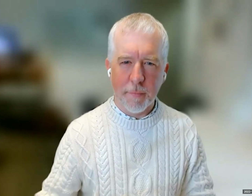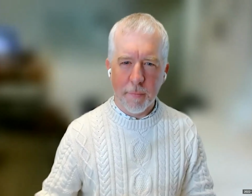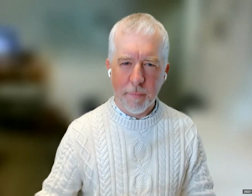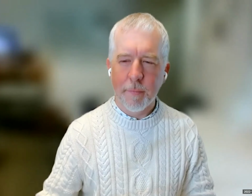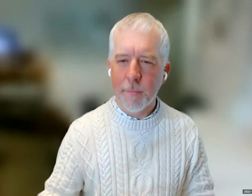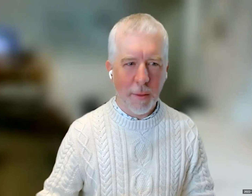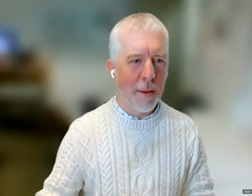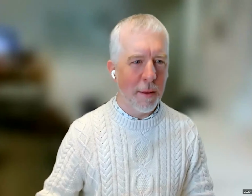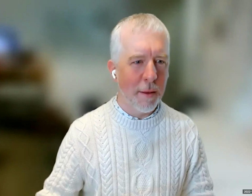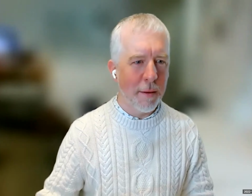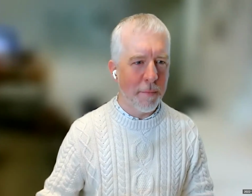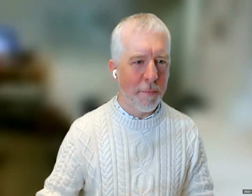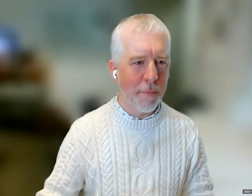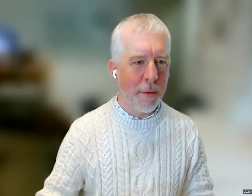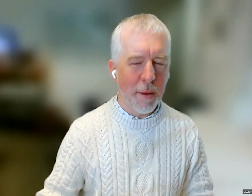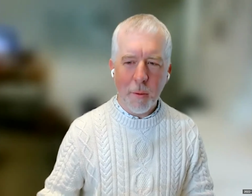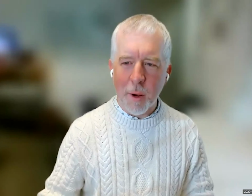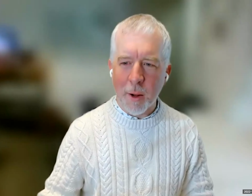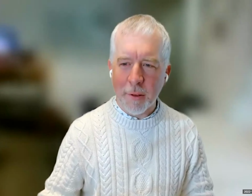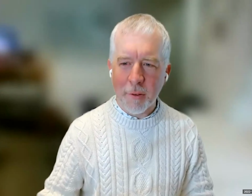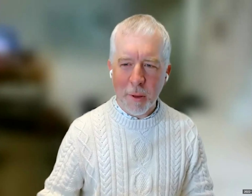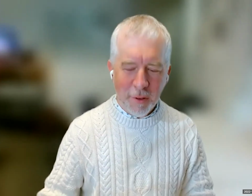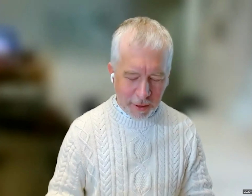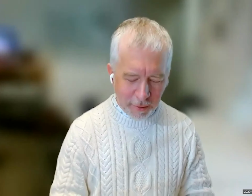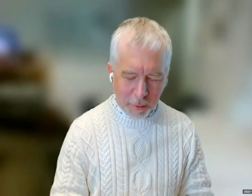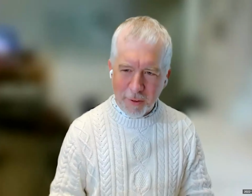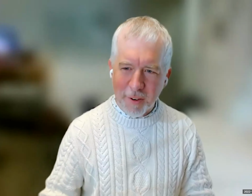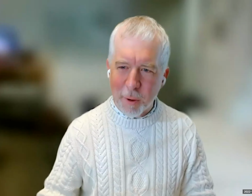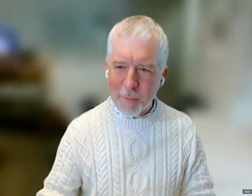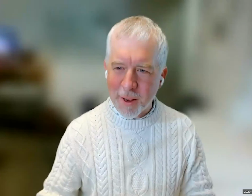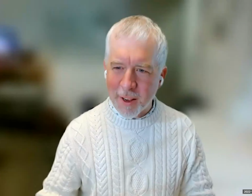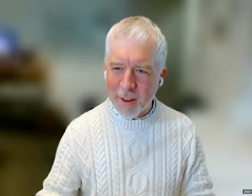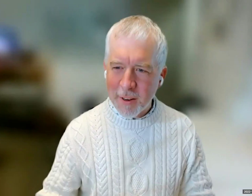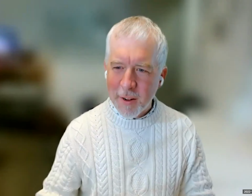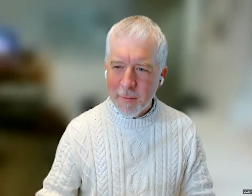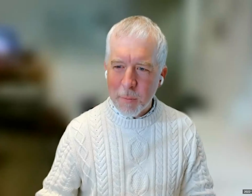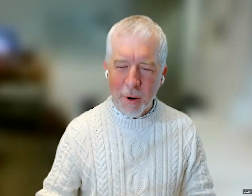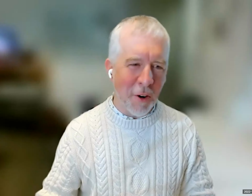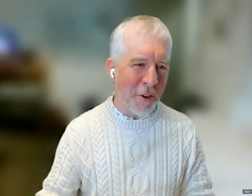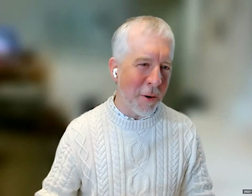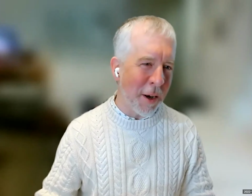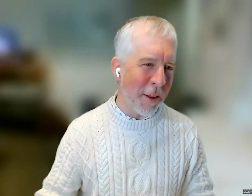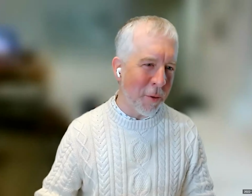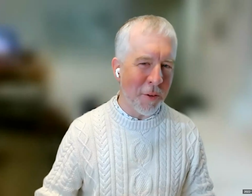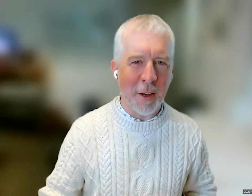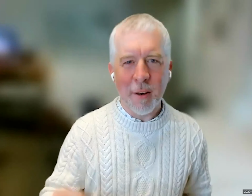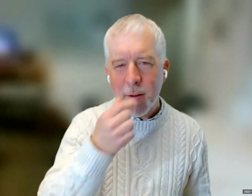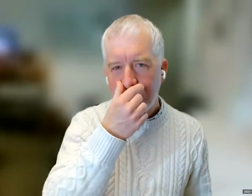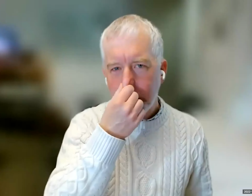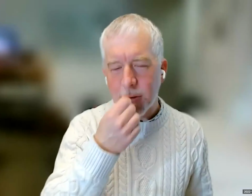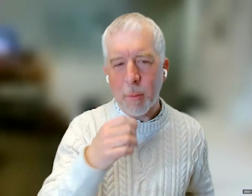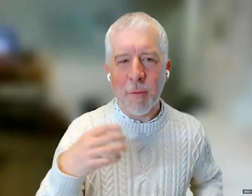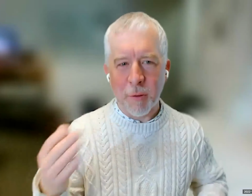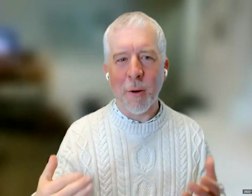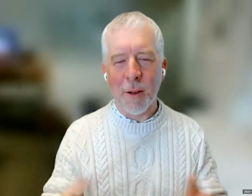So yes, it does that as well. Wow, that sounds amazing. Thank you so much. Yeah, part of our journey right now, like we've